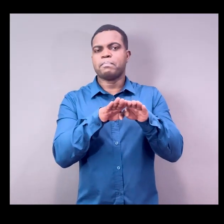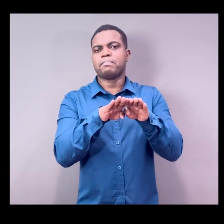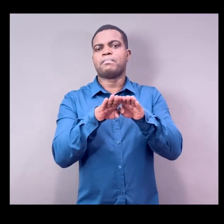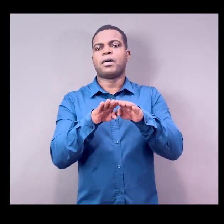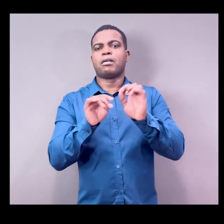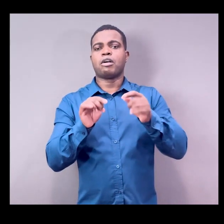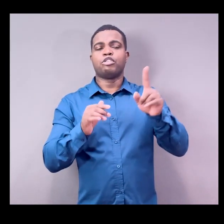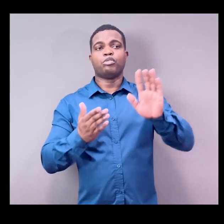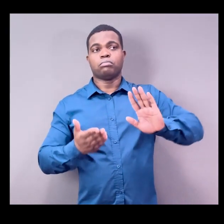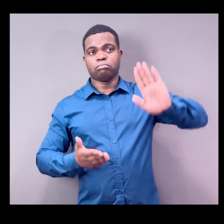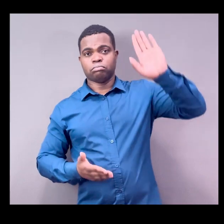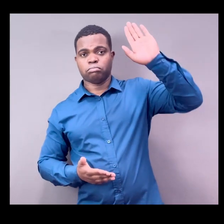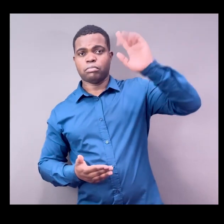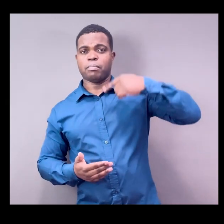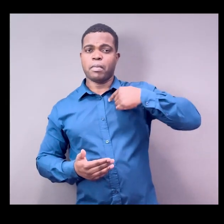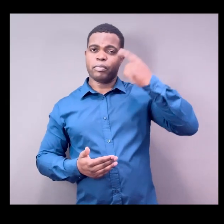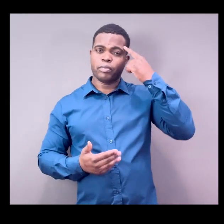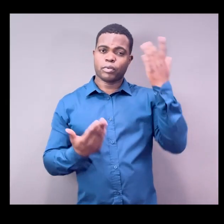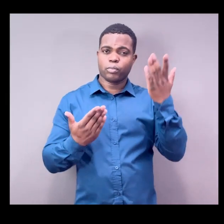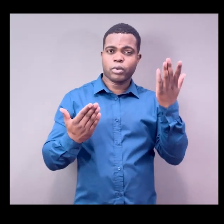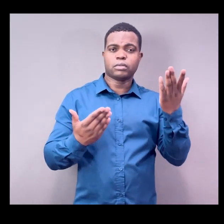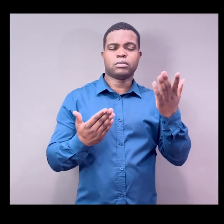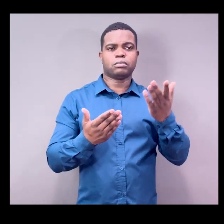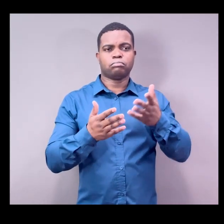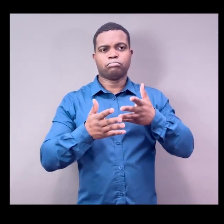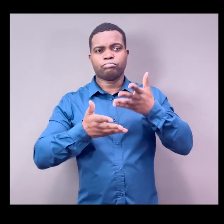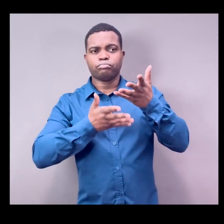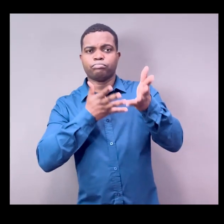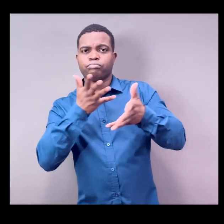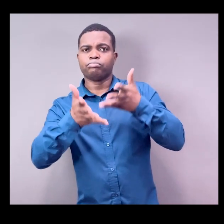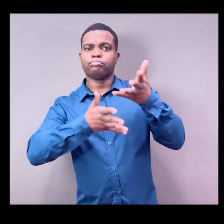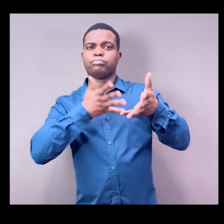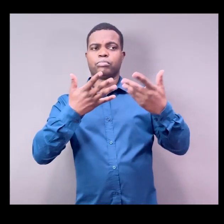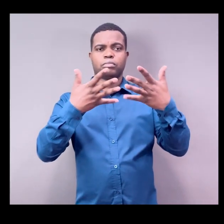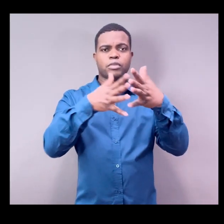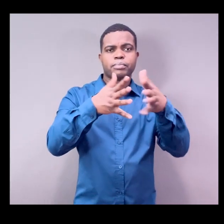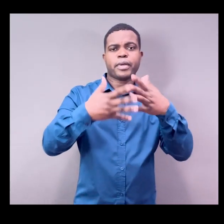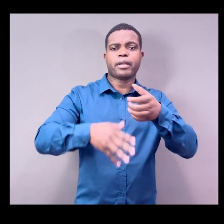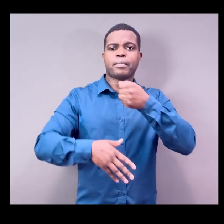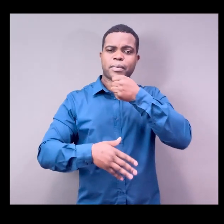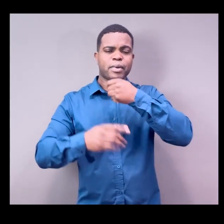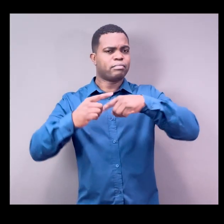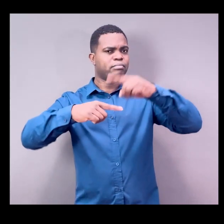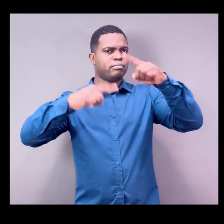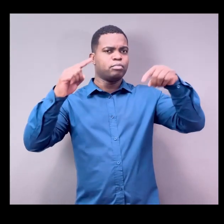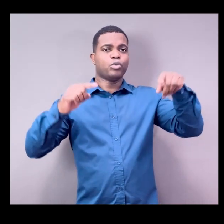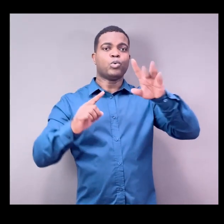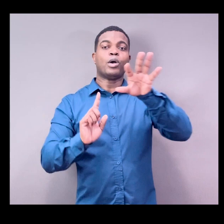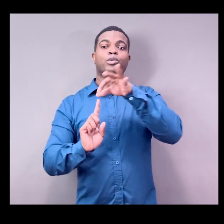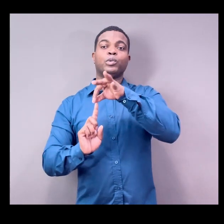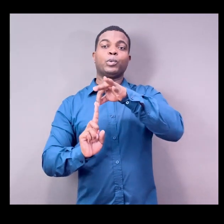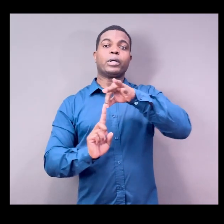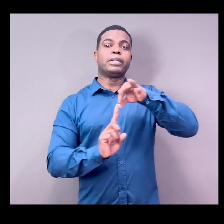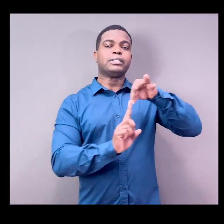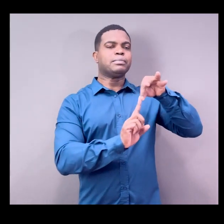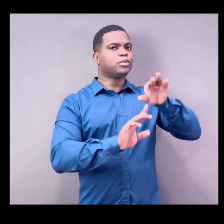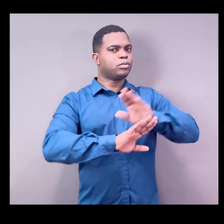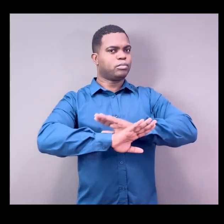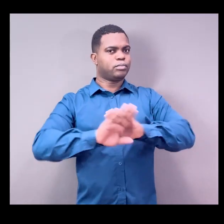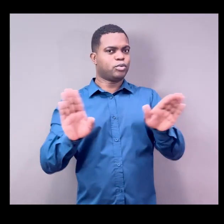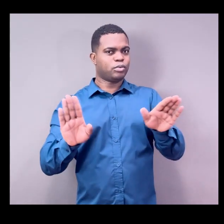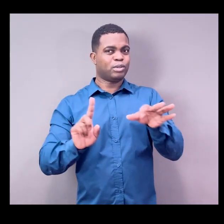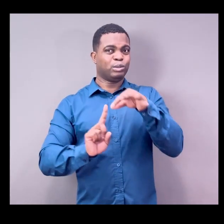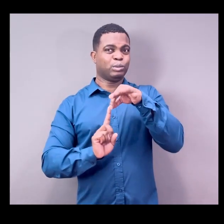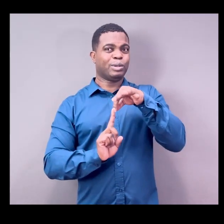opportunity, they're able to voice their opinions and also influence decisions. Avoid tokenism. What